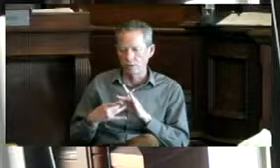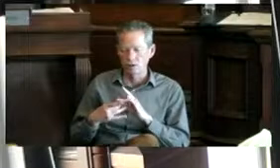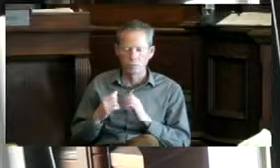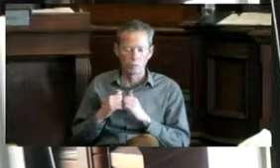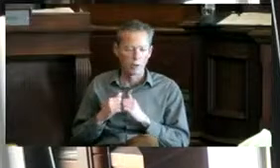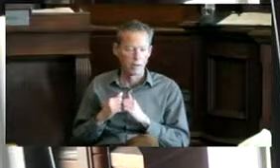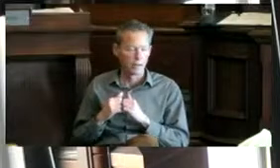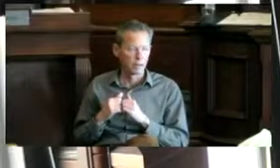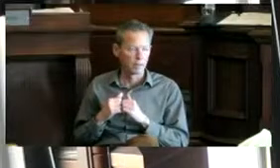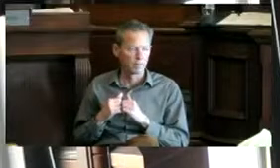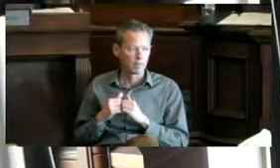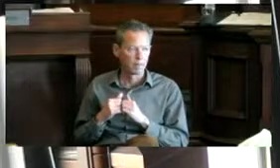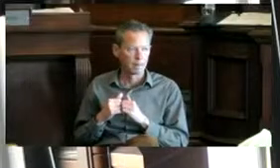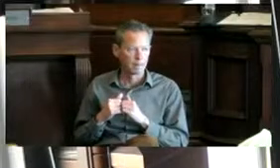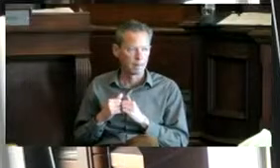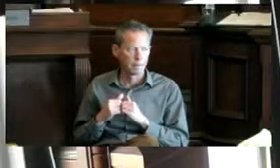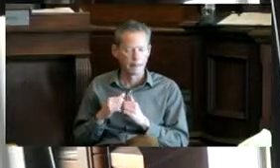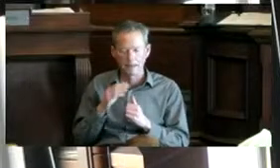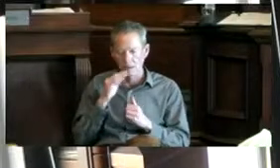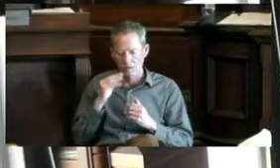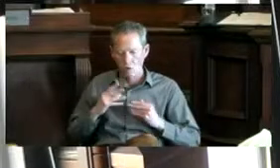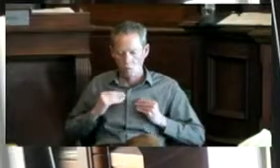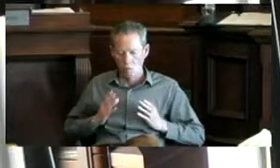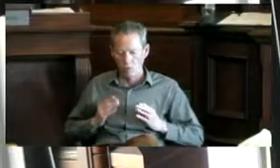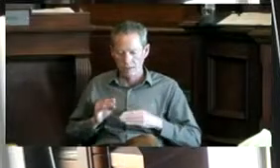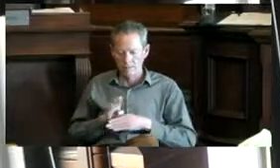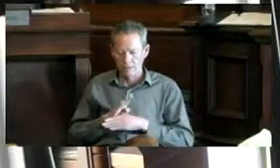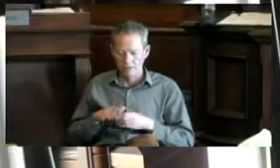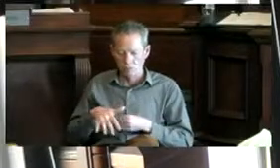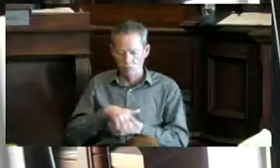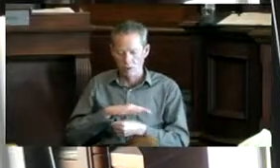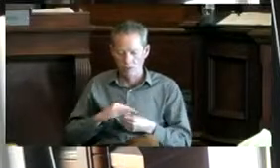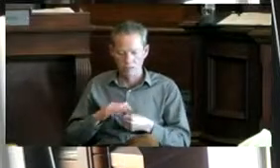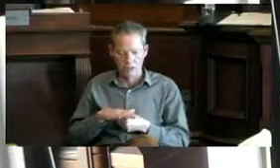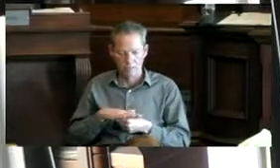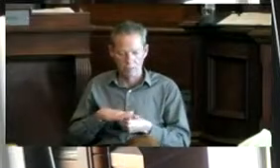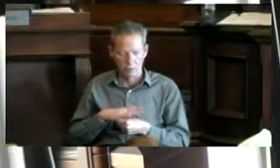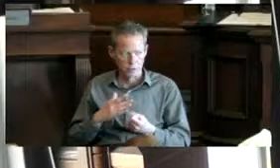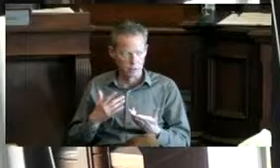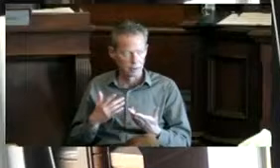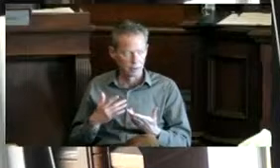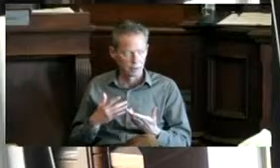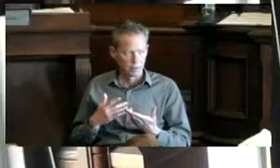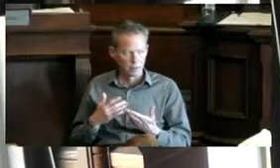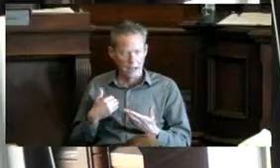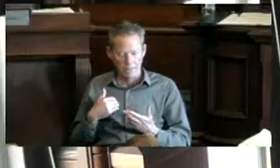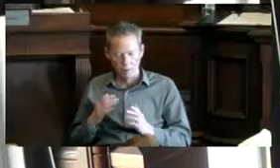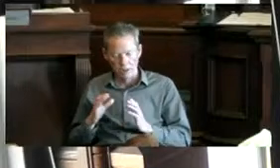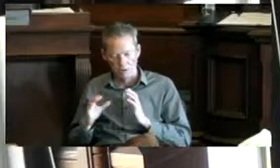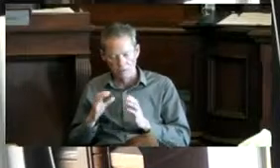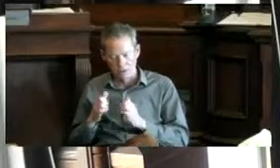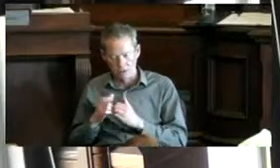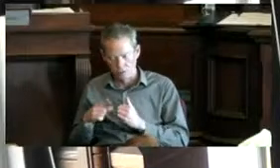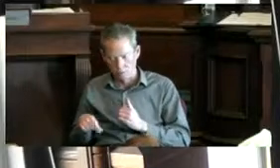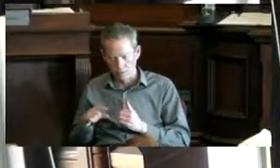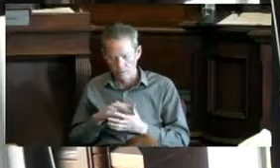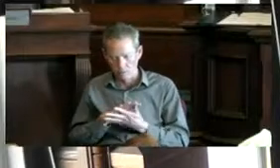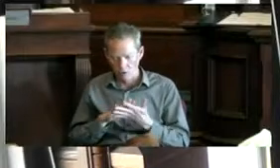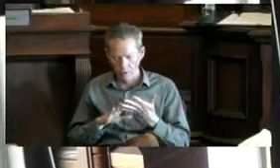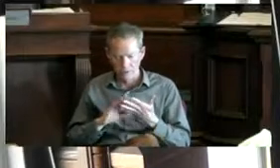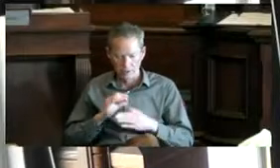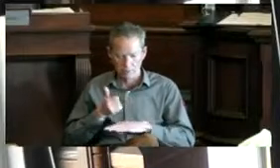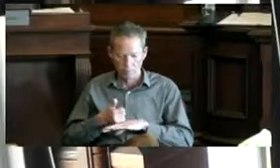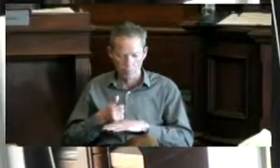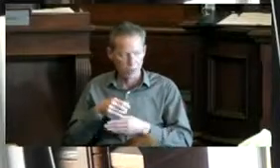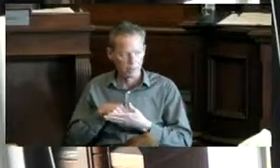with the homeowners and businesses around those neighborhoods? Have you had community conversations with them? So those are all things that we're putting